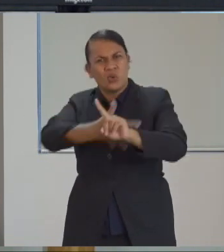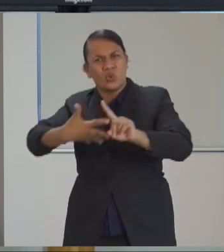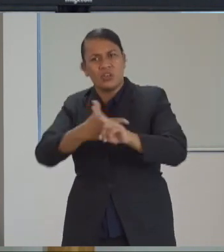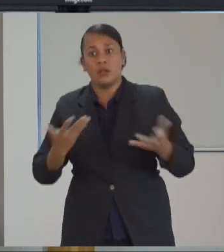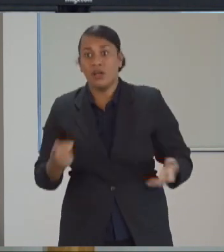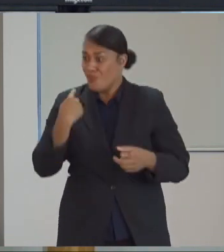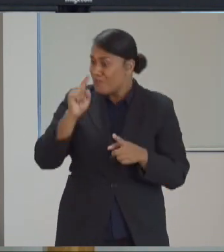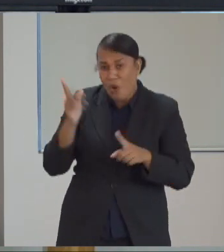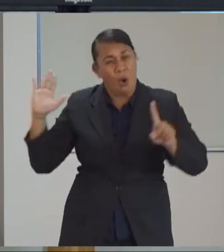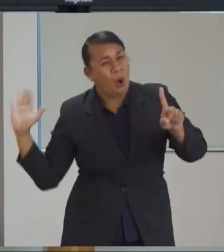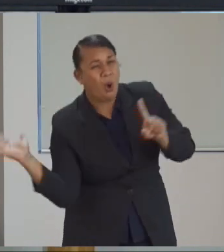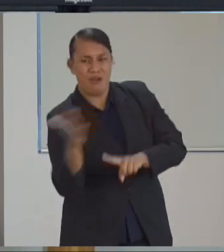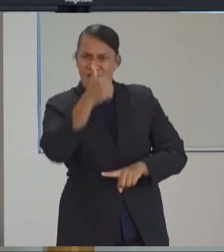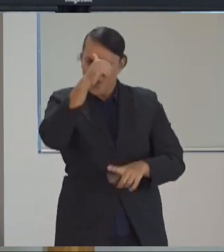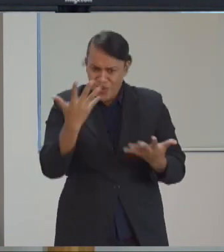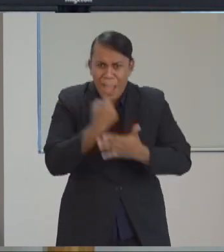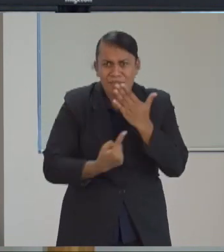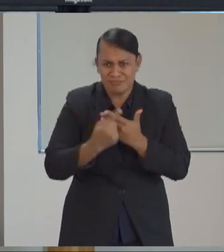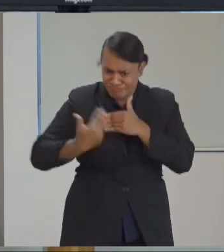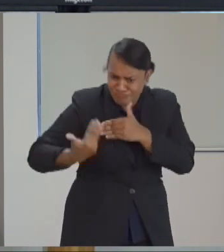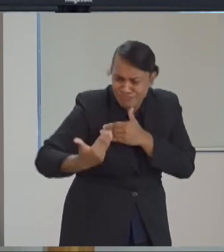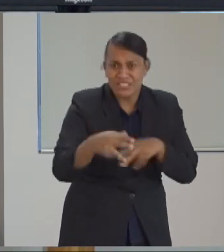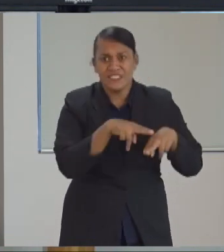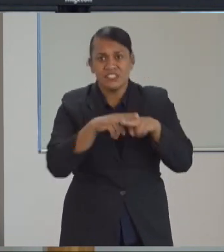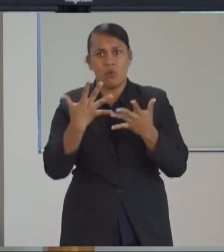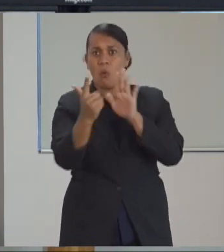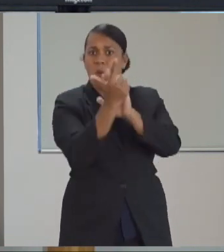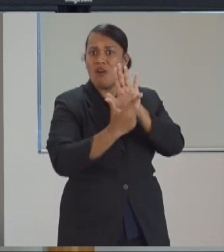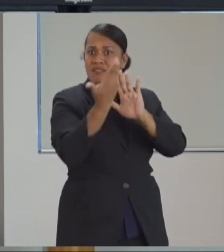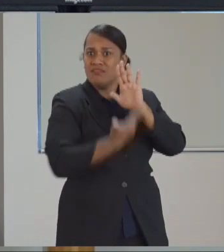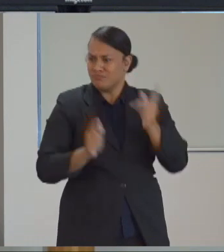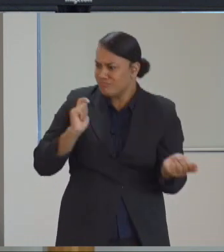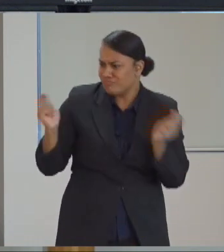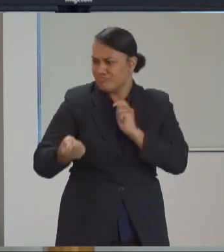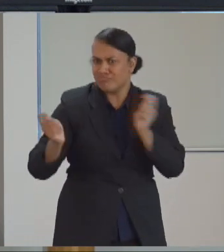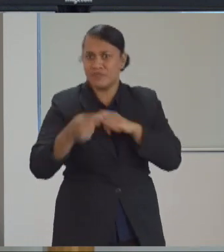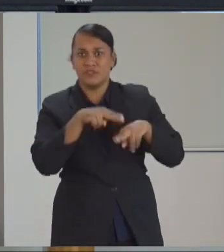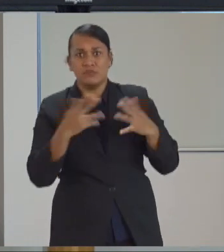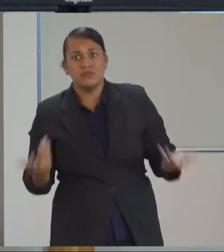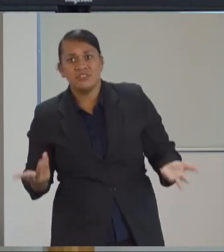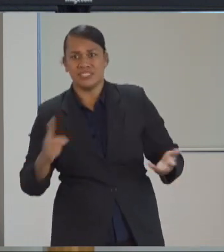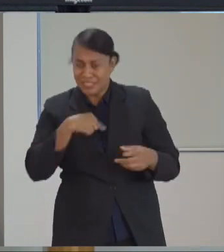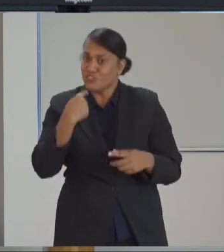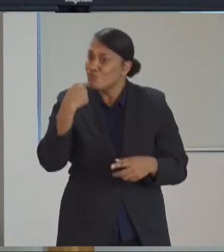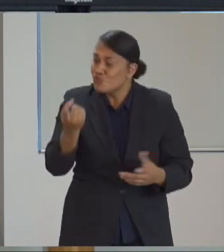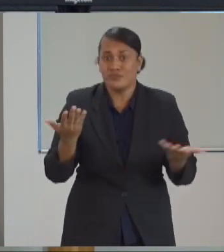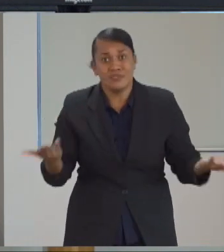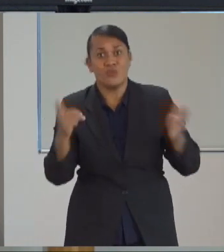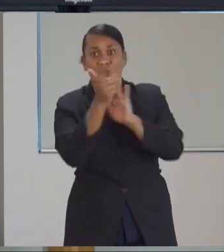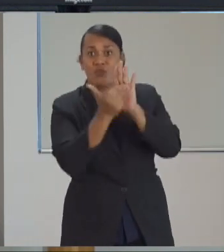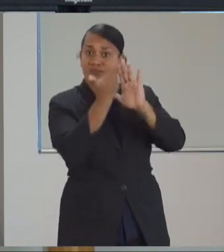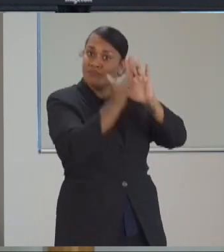knows precisely why these orders have been put in place. And as I've said, as far as the law is concerned, in terms